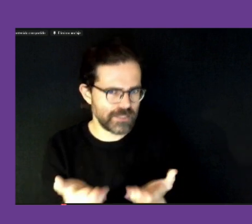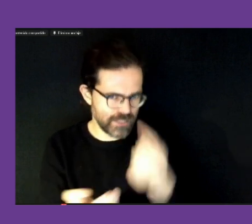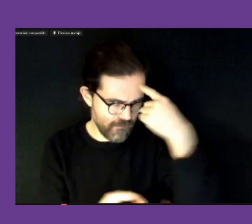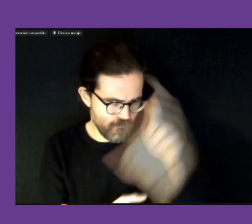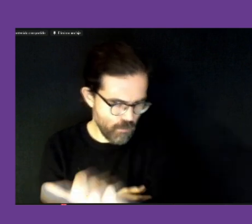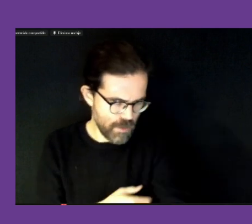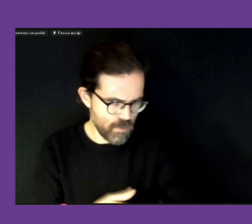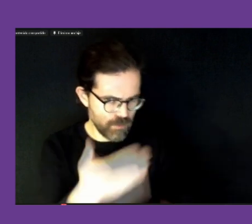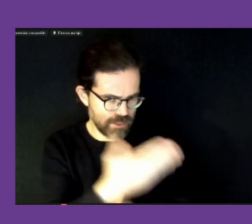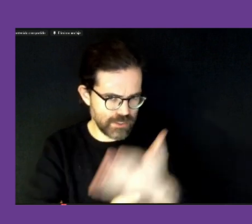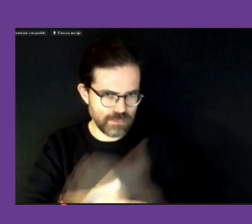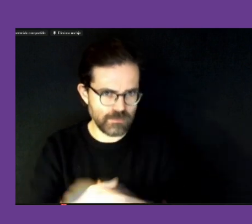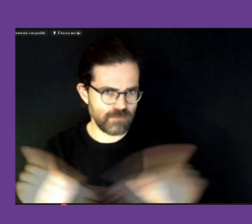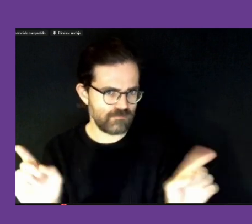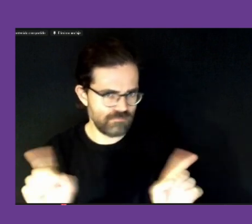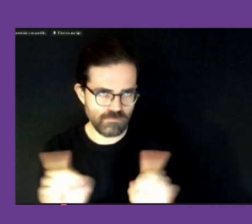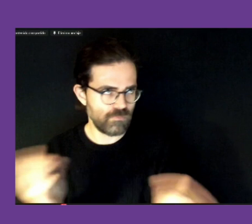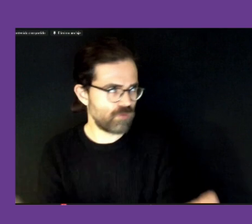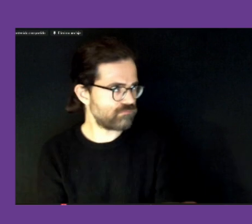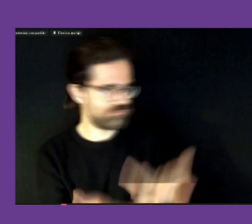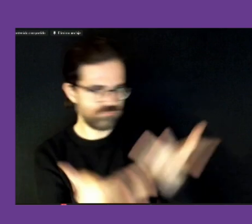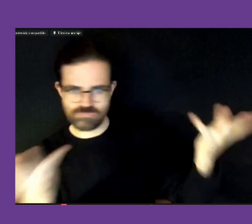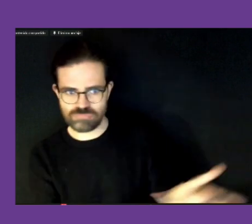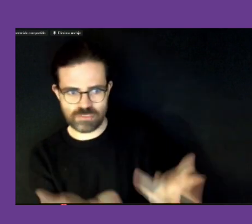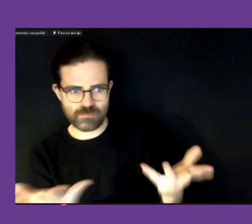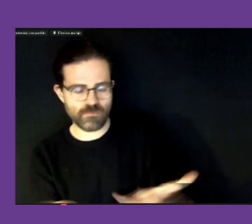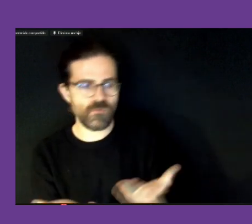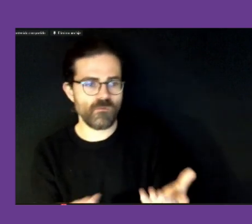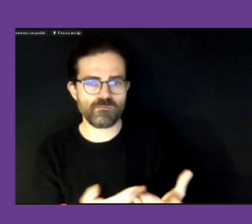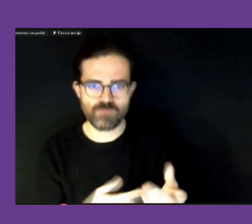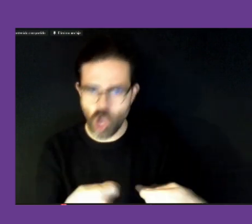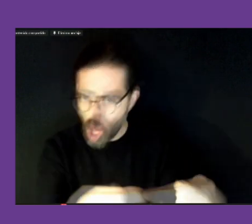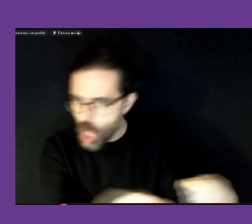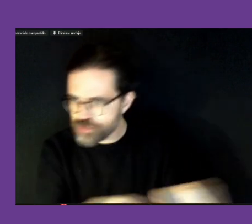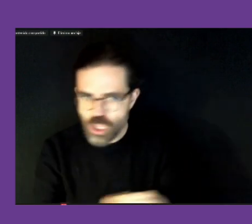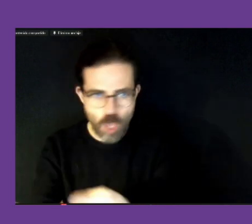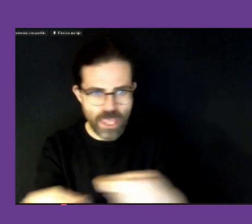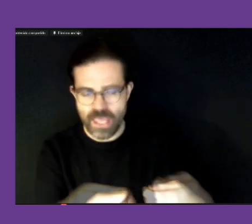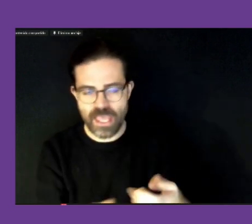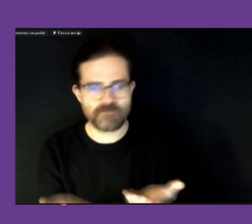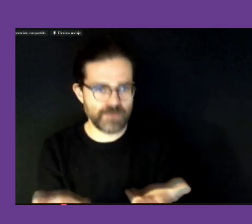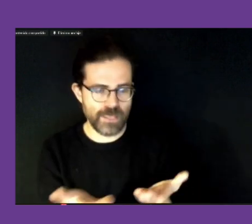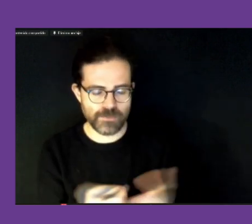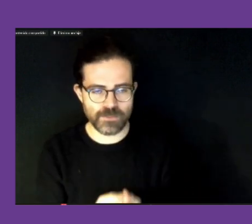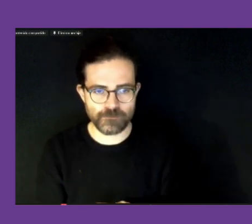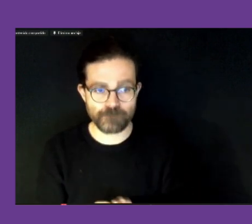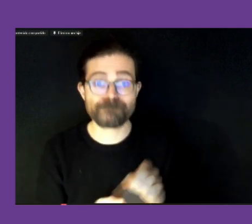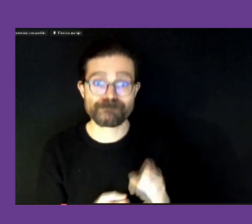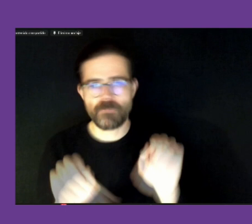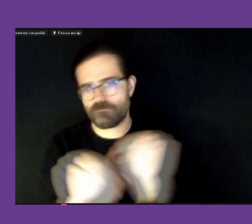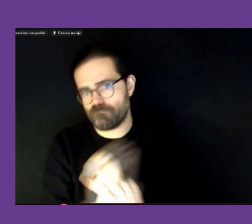services for the clients, like customer services, for the services included in the Accessibility Act. Obviously, the standard